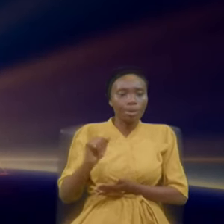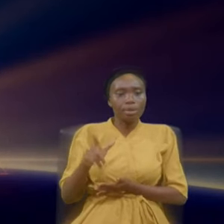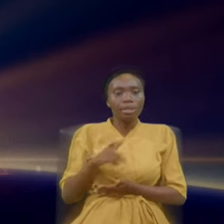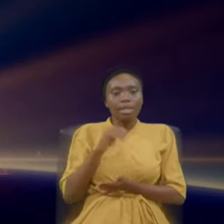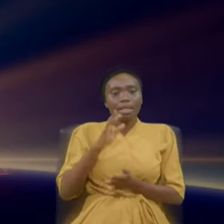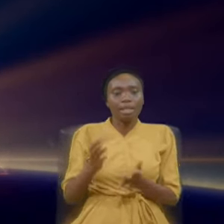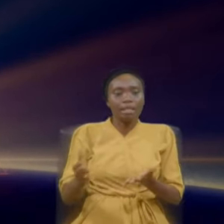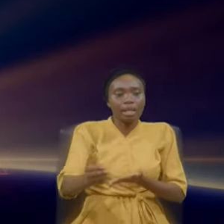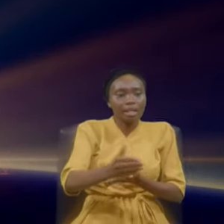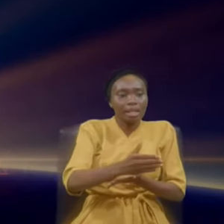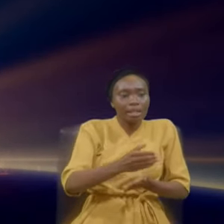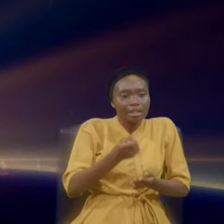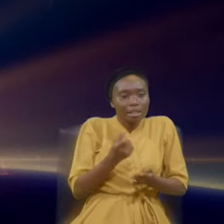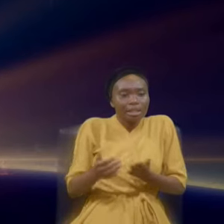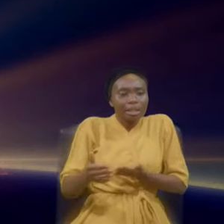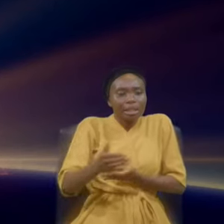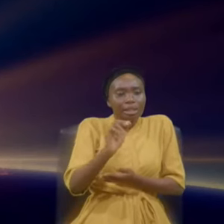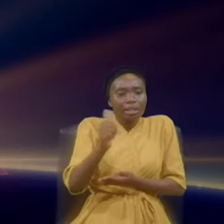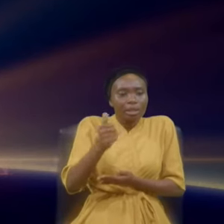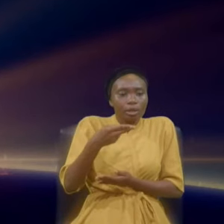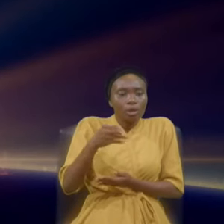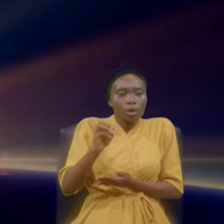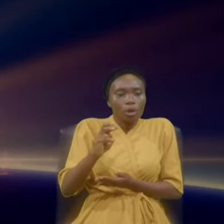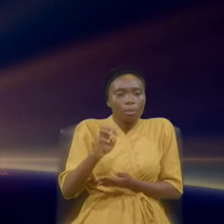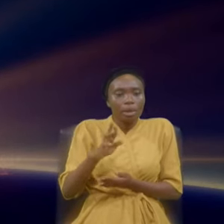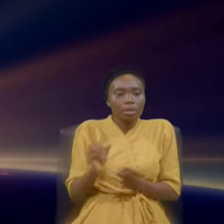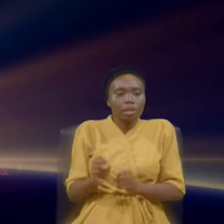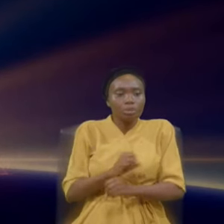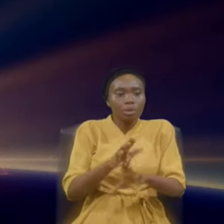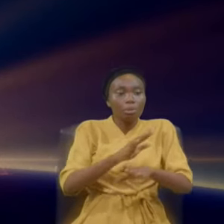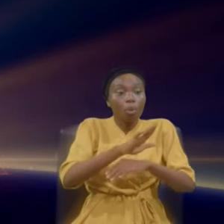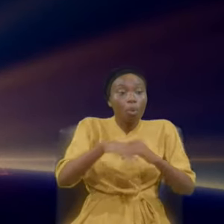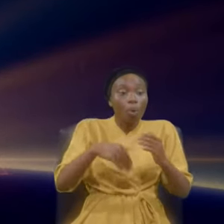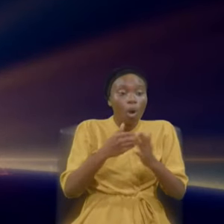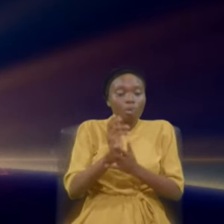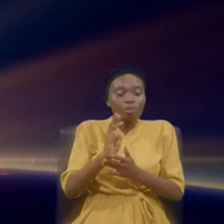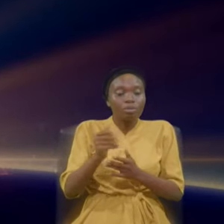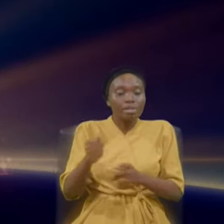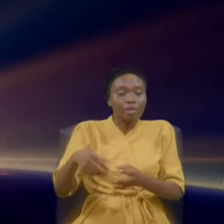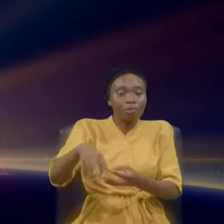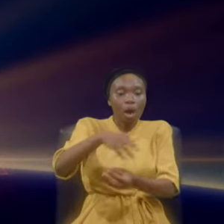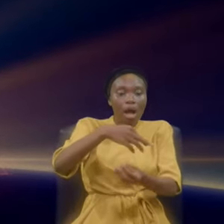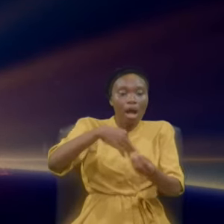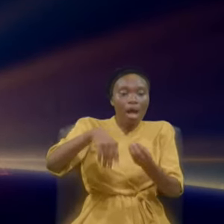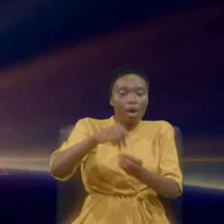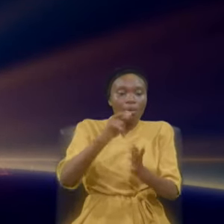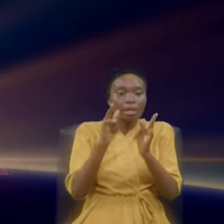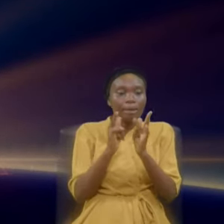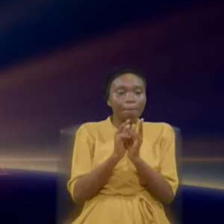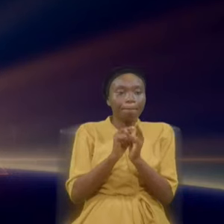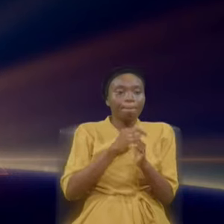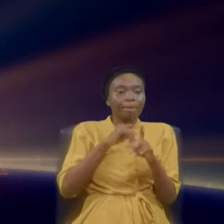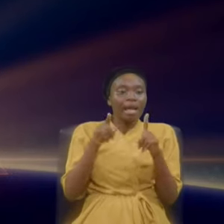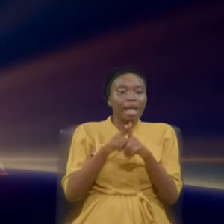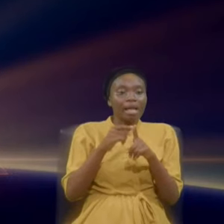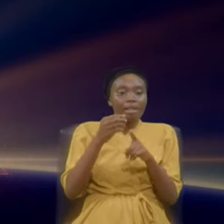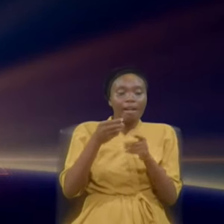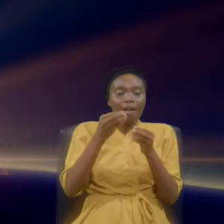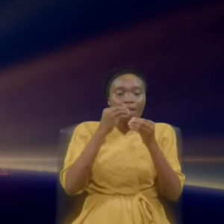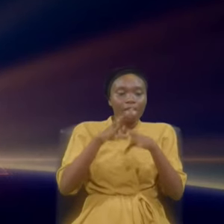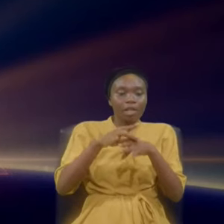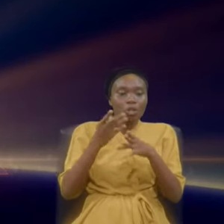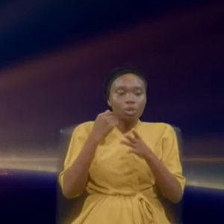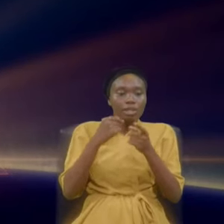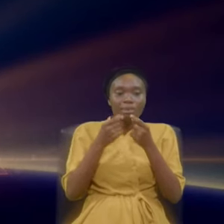that gathered least gathered 10 homers, and they spread them all abroad for themselves round about the camp. And while the flesh was